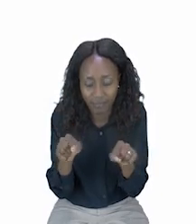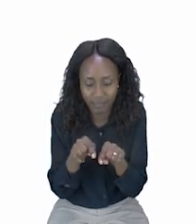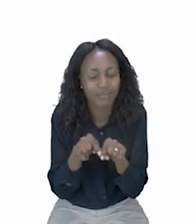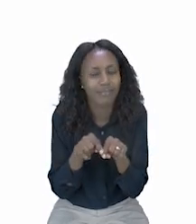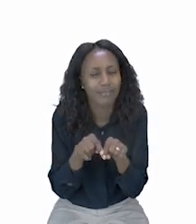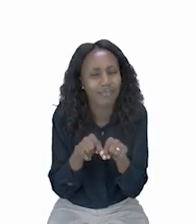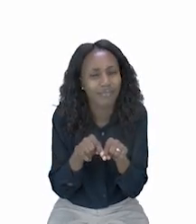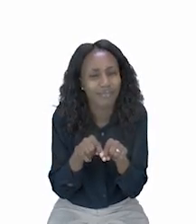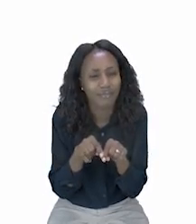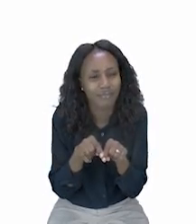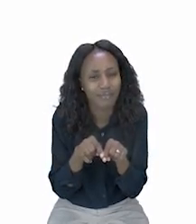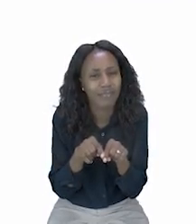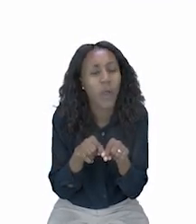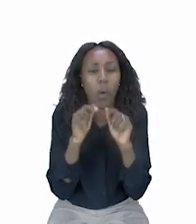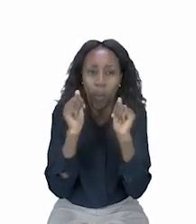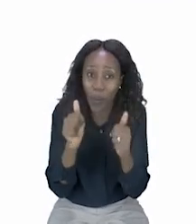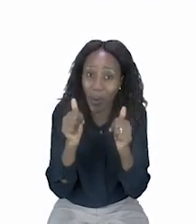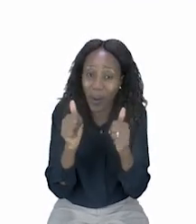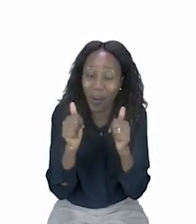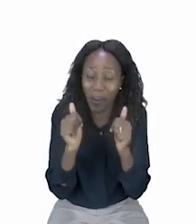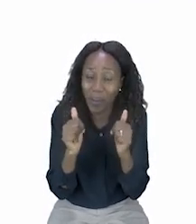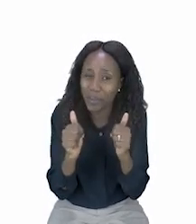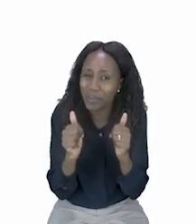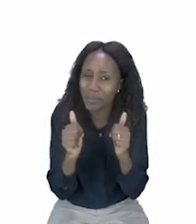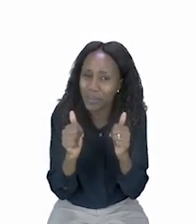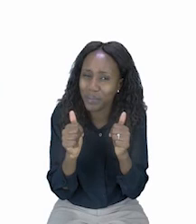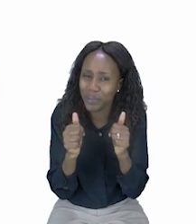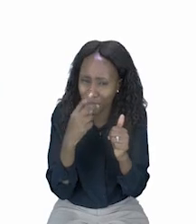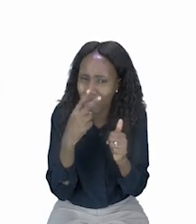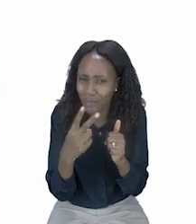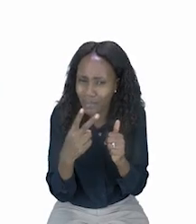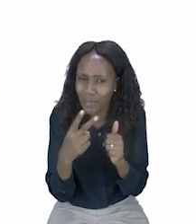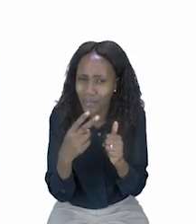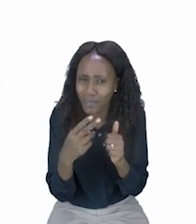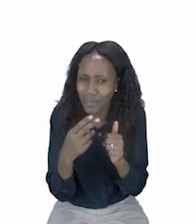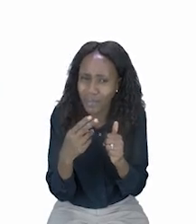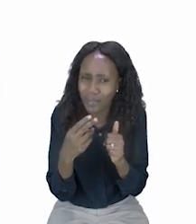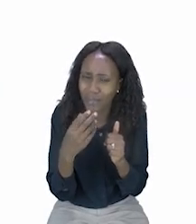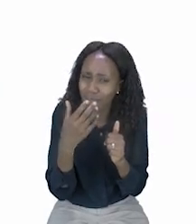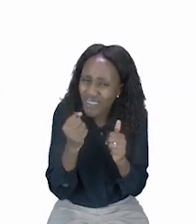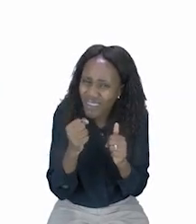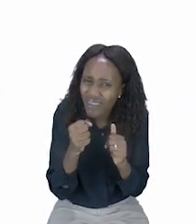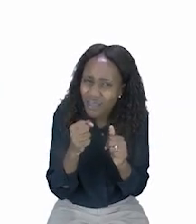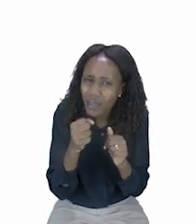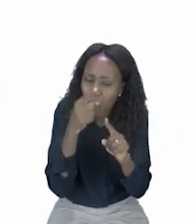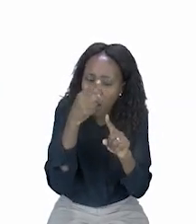pentagon. Very good. Now you can see that the pentagon has how